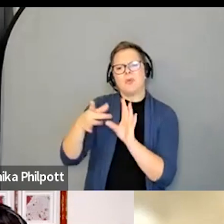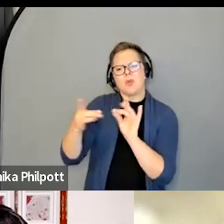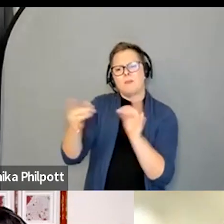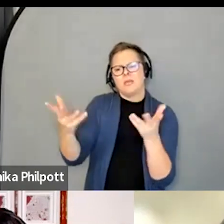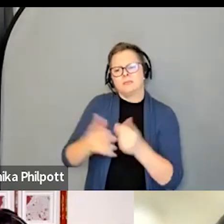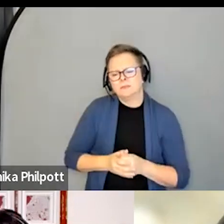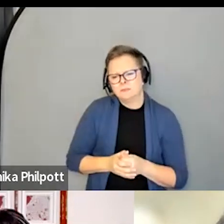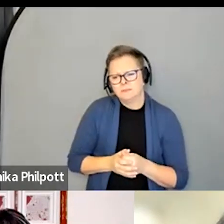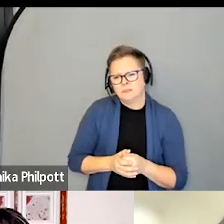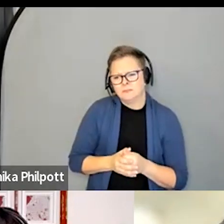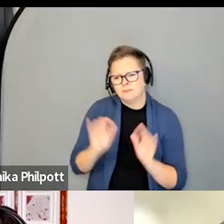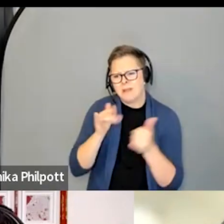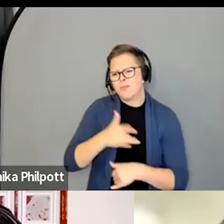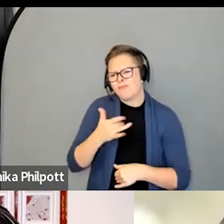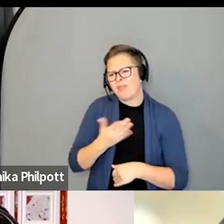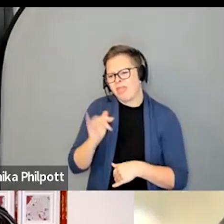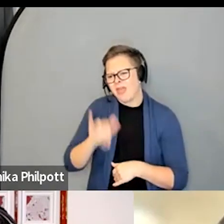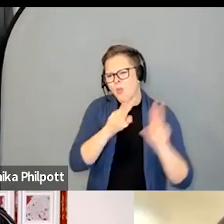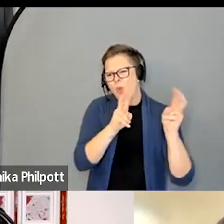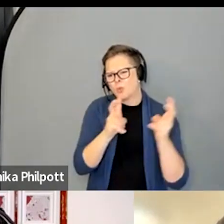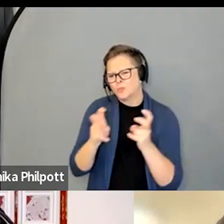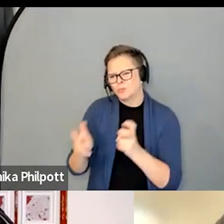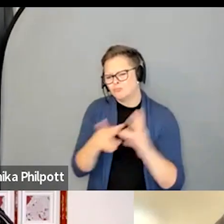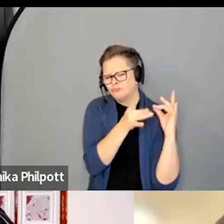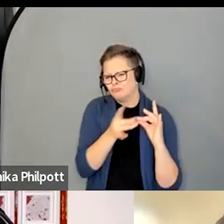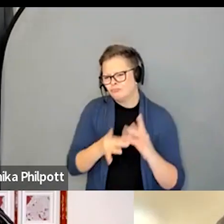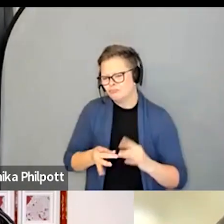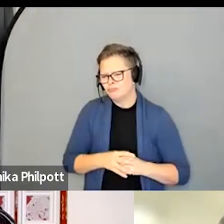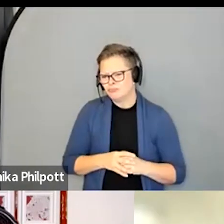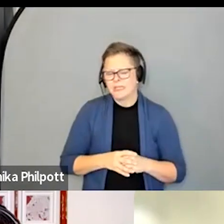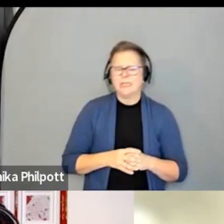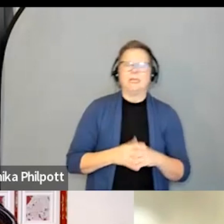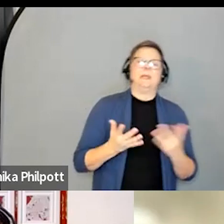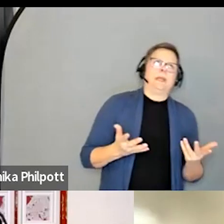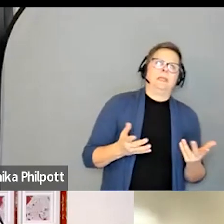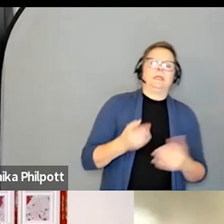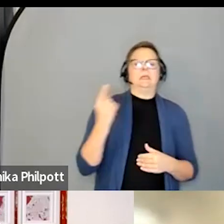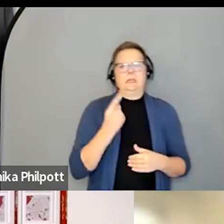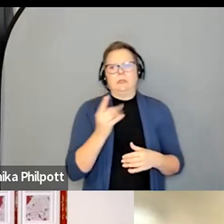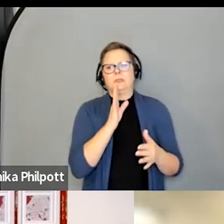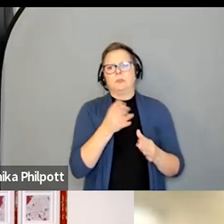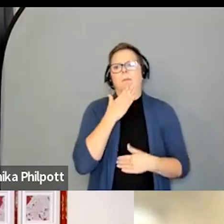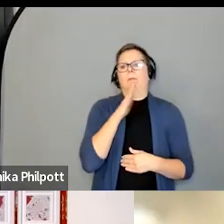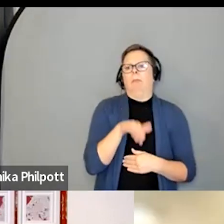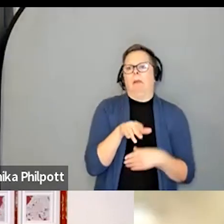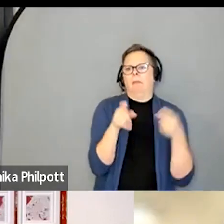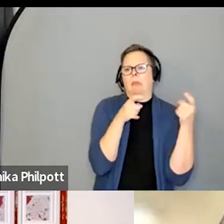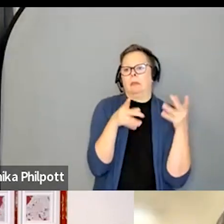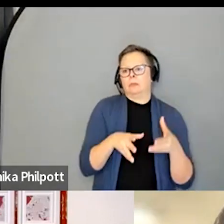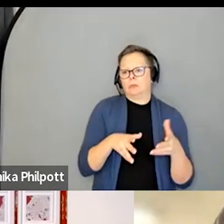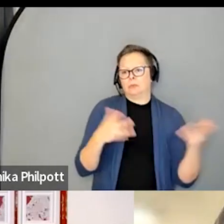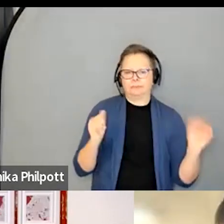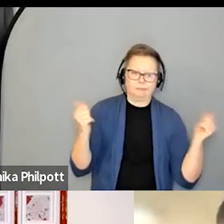Yeah, I would say that managers, there's always going to be bad managers. We've probably